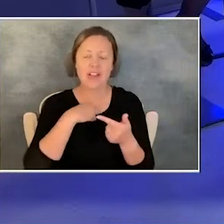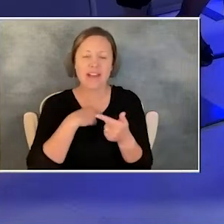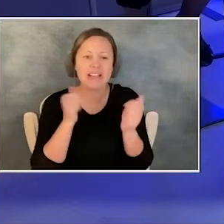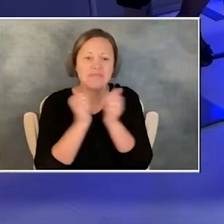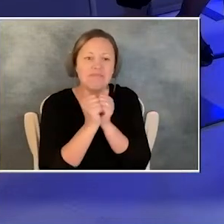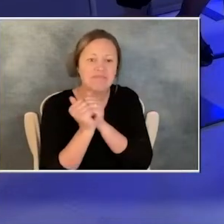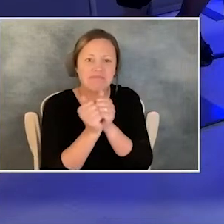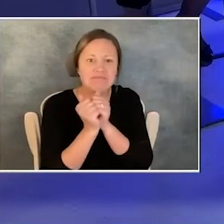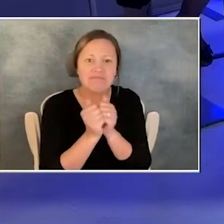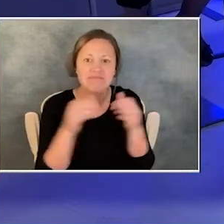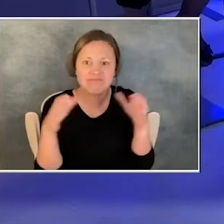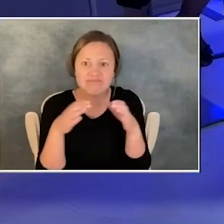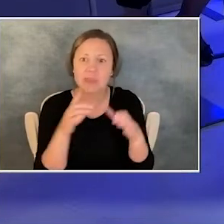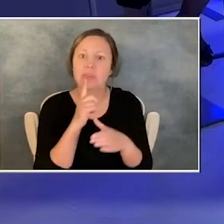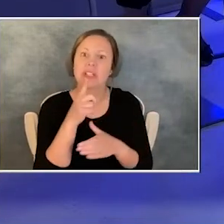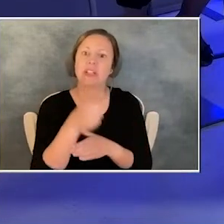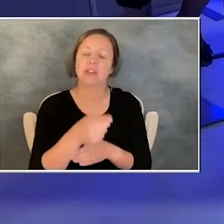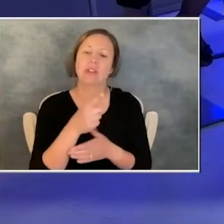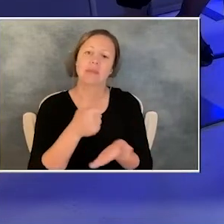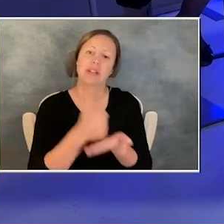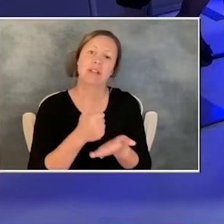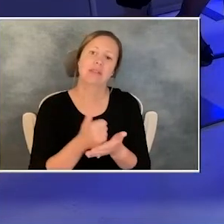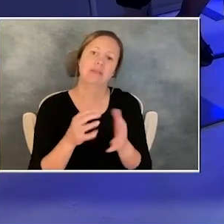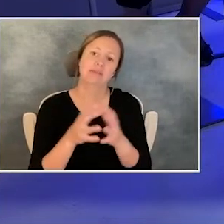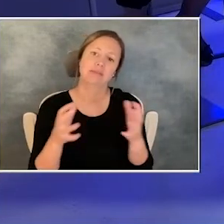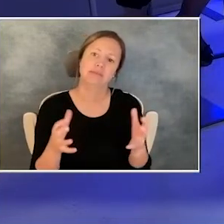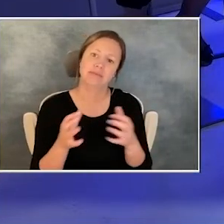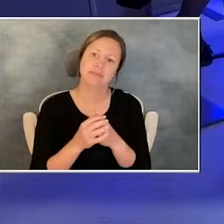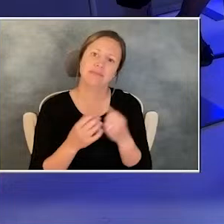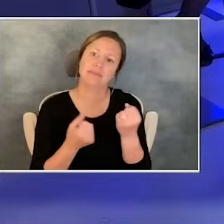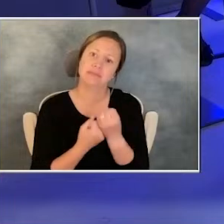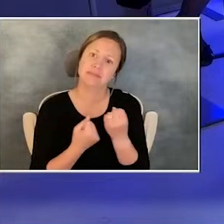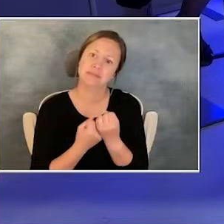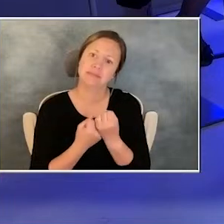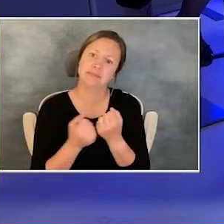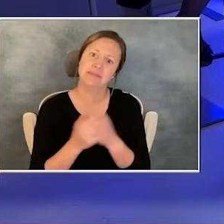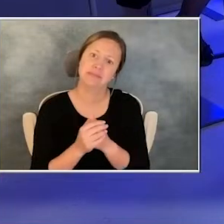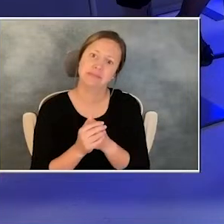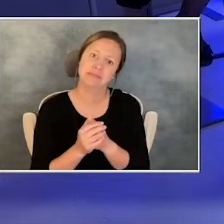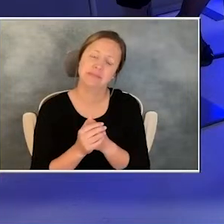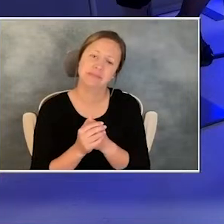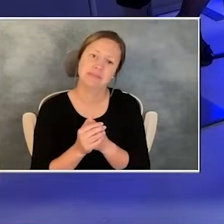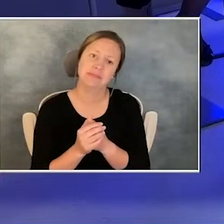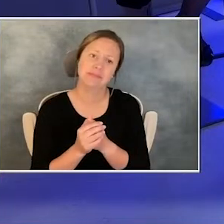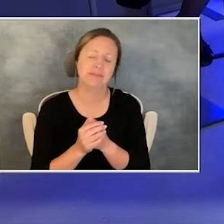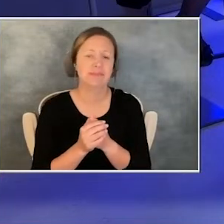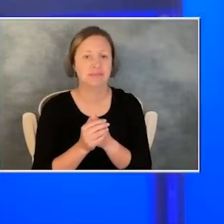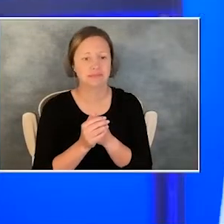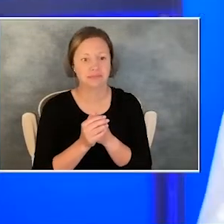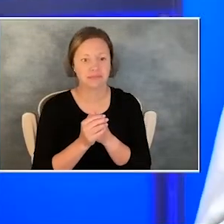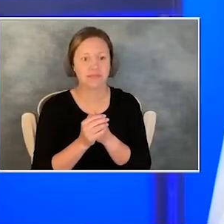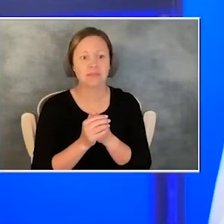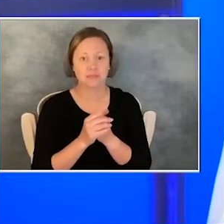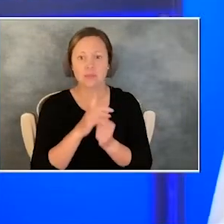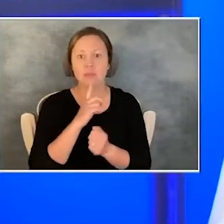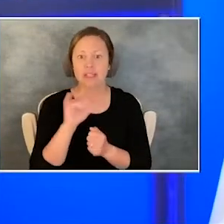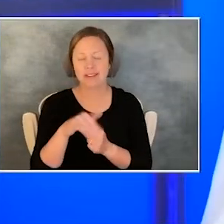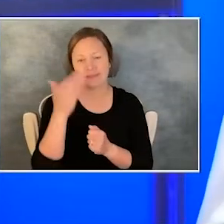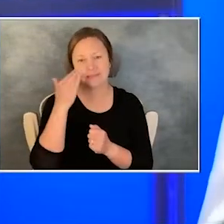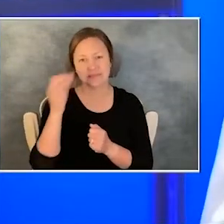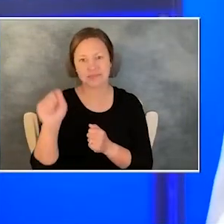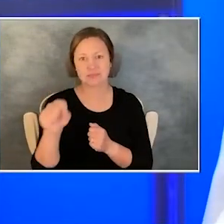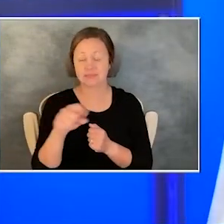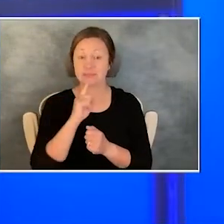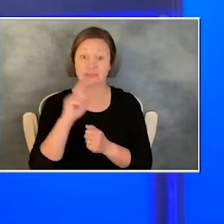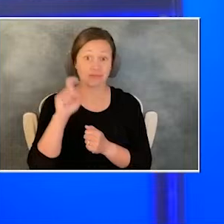you guys have been so helpful. I mean, just so supportive. So go on, sorry. Well, no, it's very familiar that, you just got to take it one step at